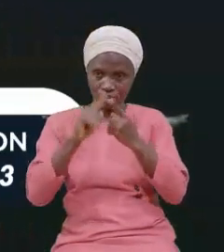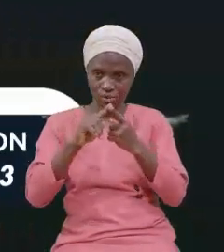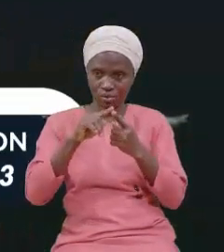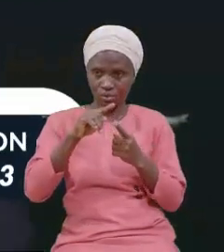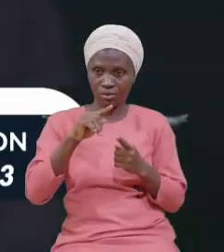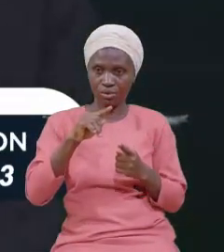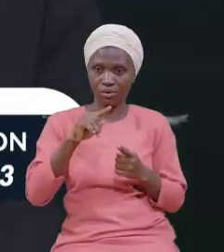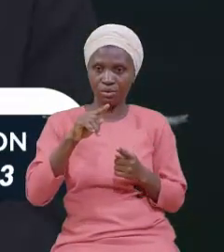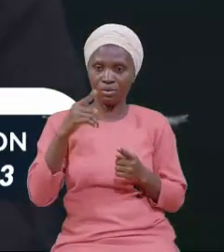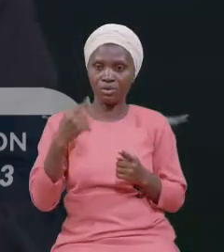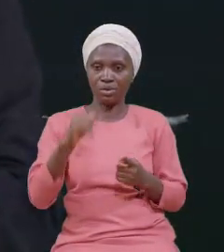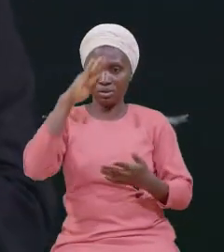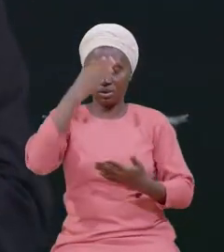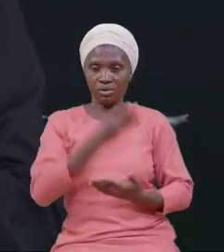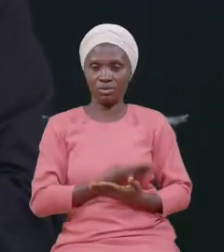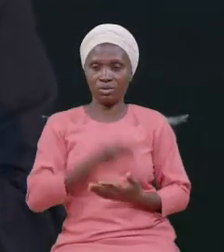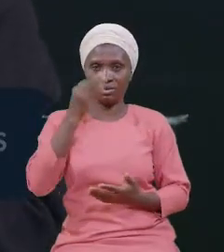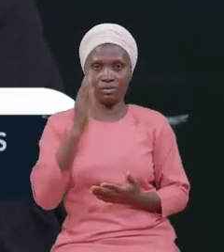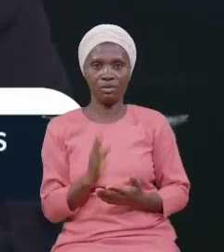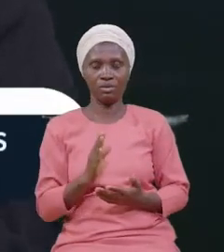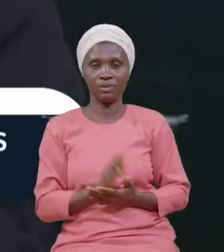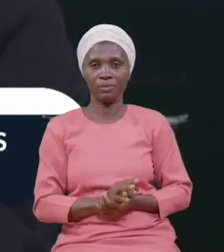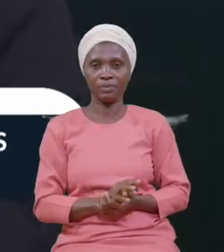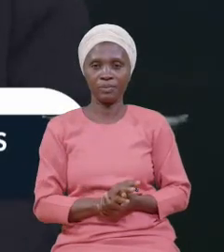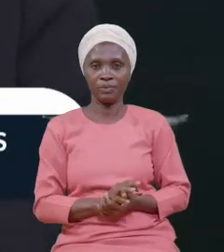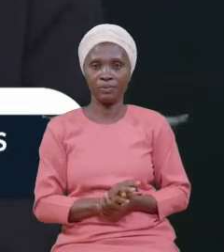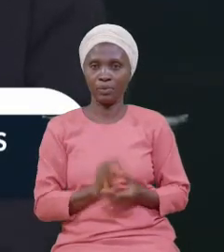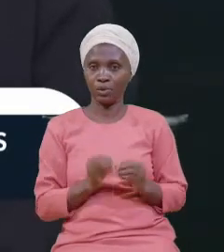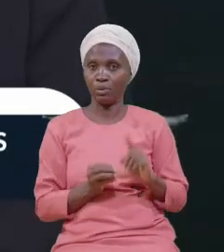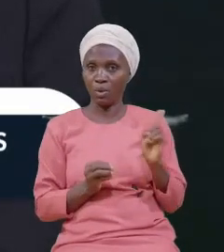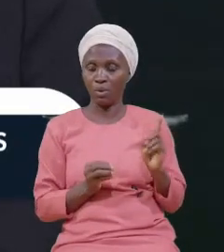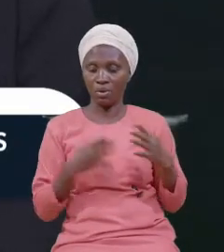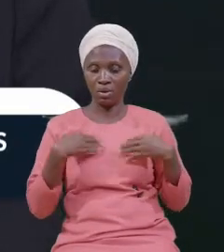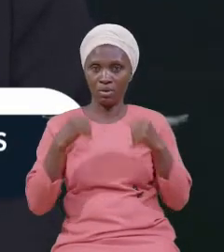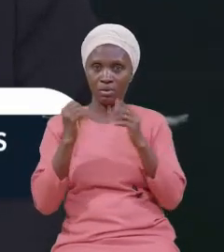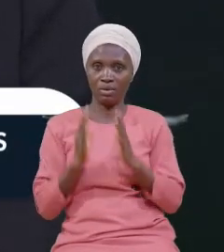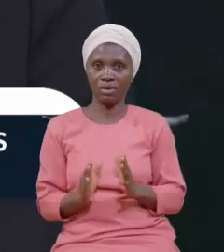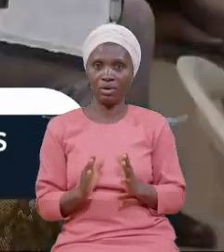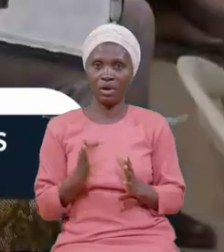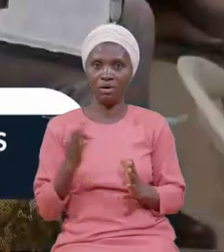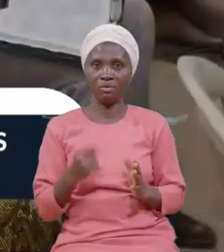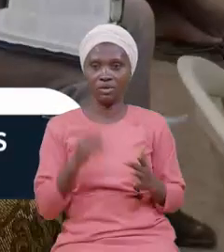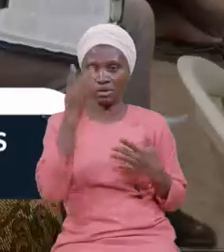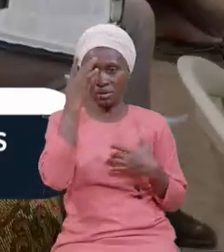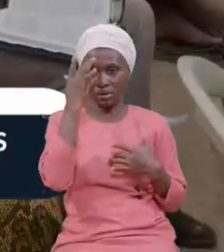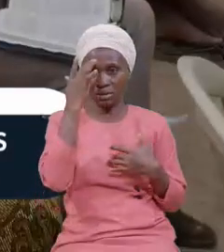God. Look at number one, the healer of the sick